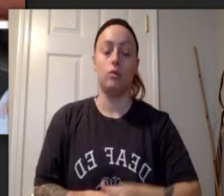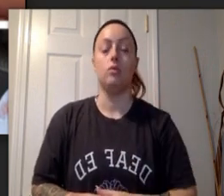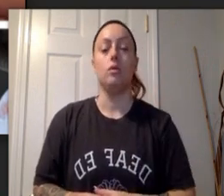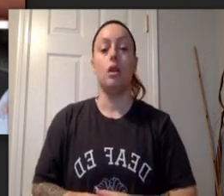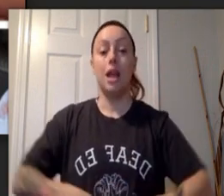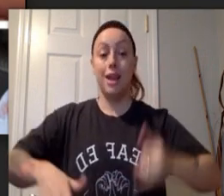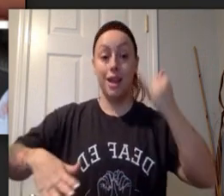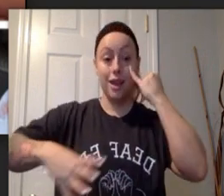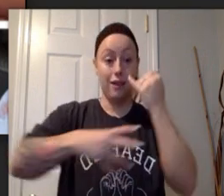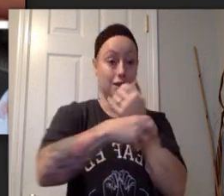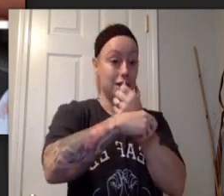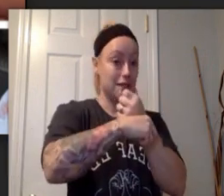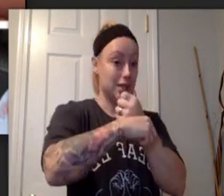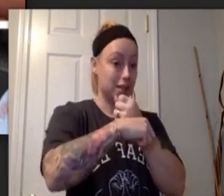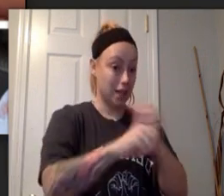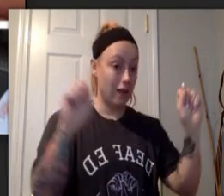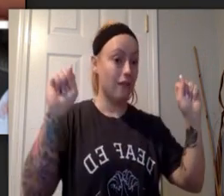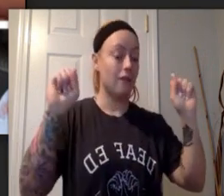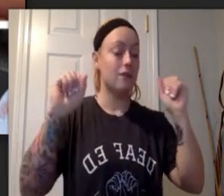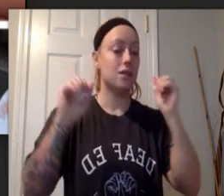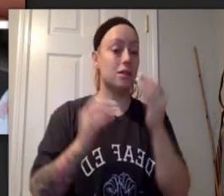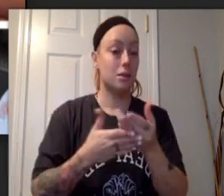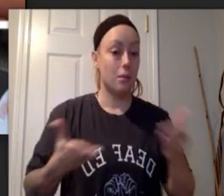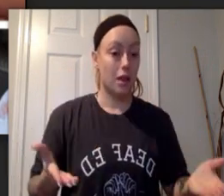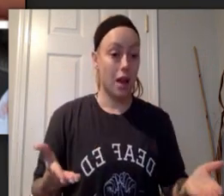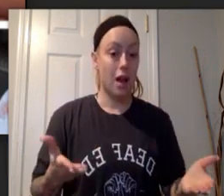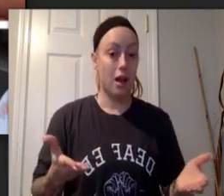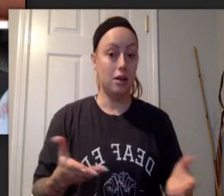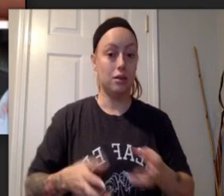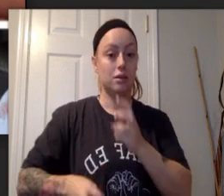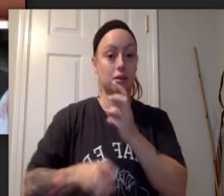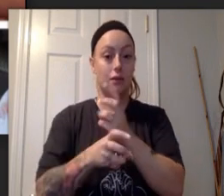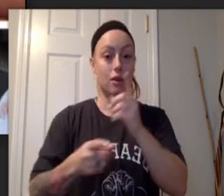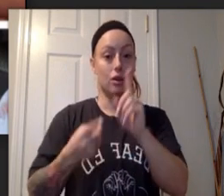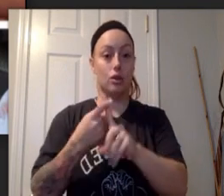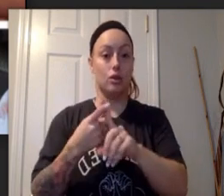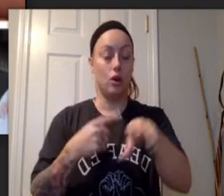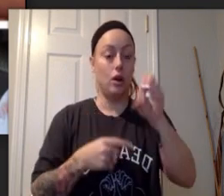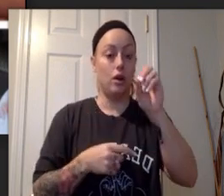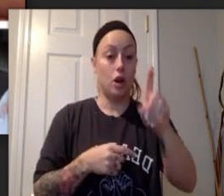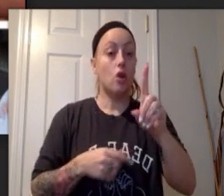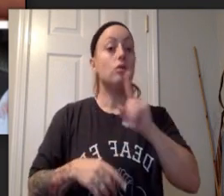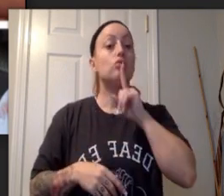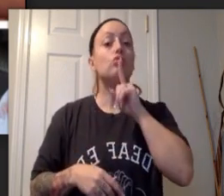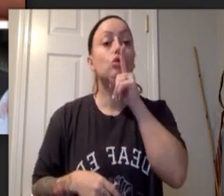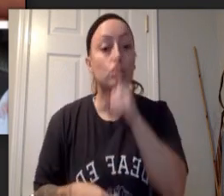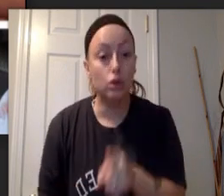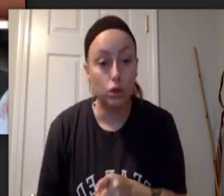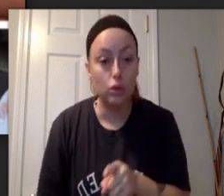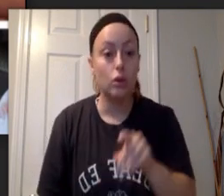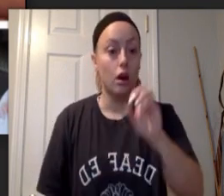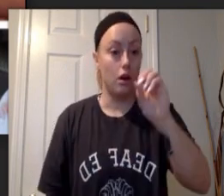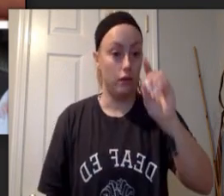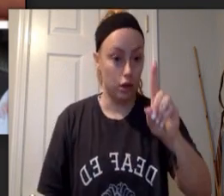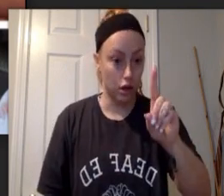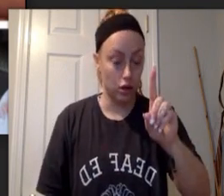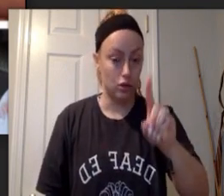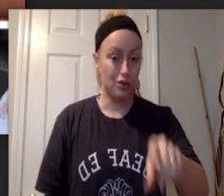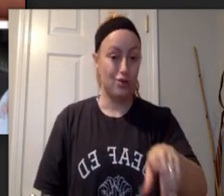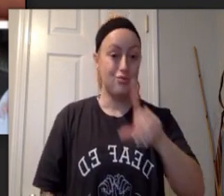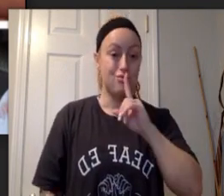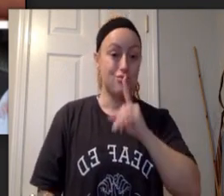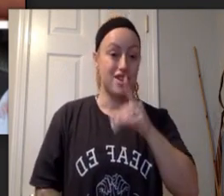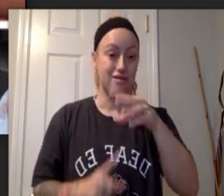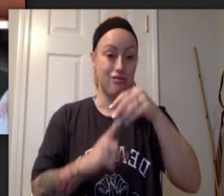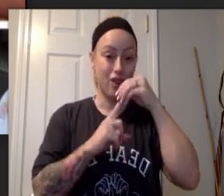difficult to overdose. People have an understanding of how much they can take. So a true overdose is pretty